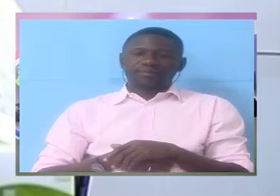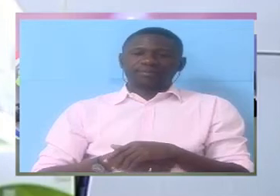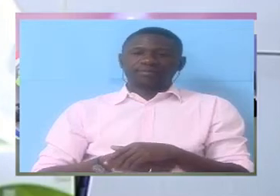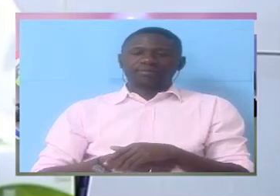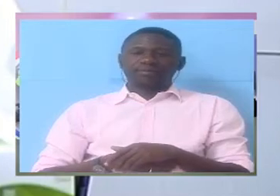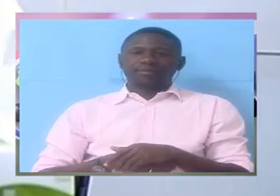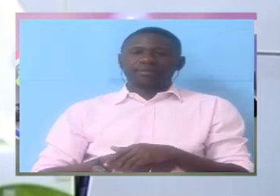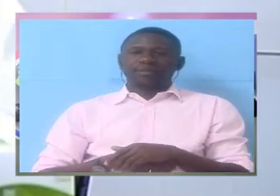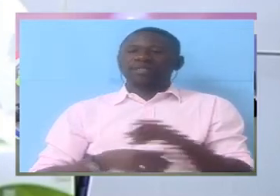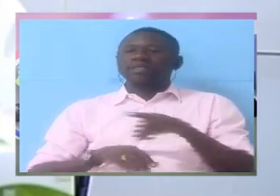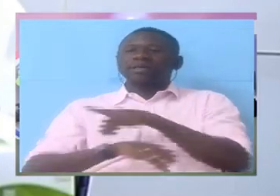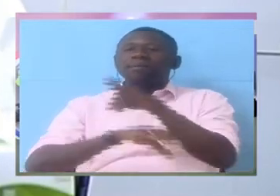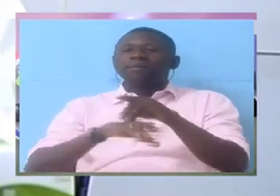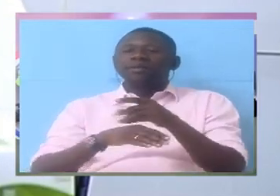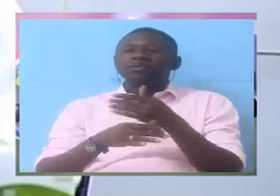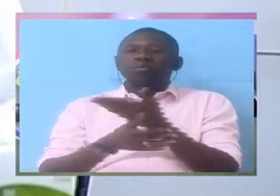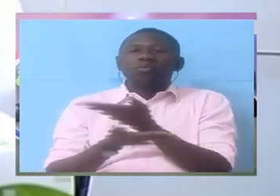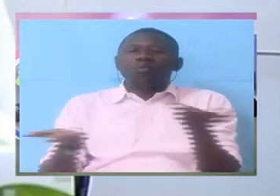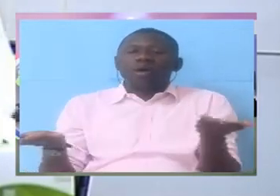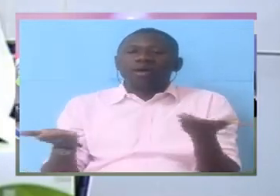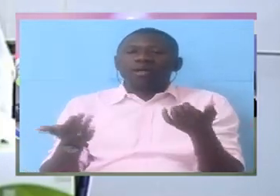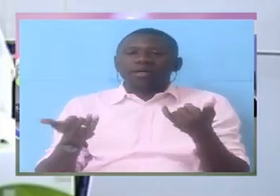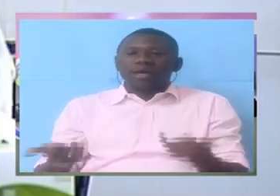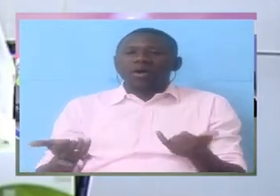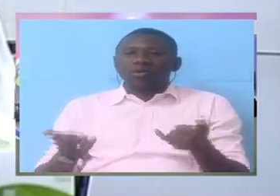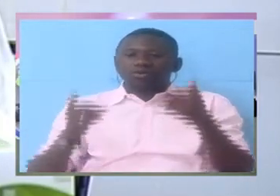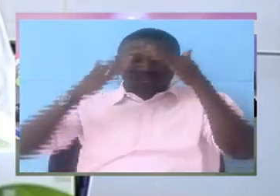that's where the military barracks is now.